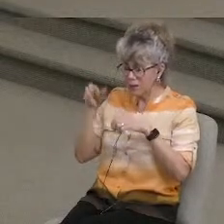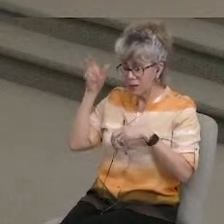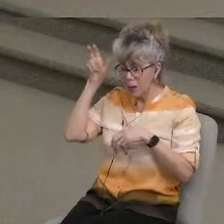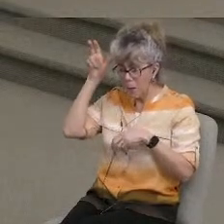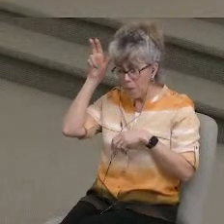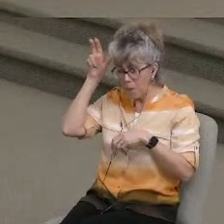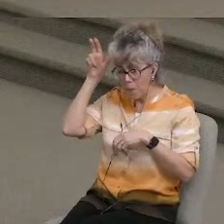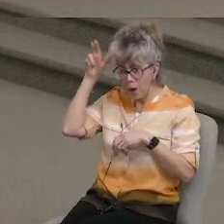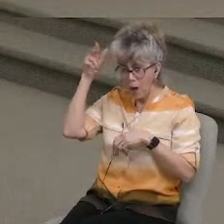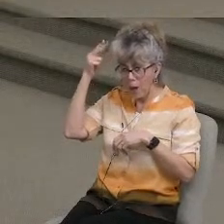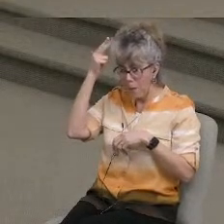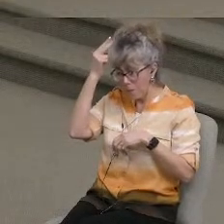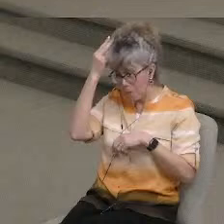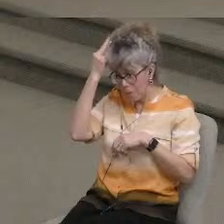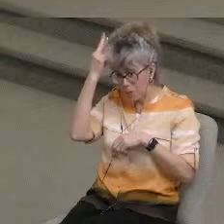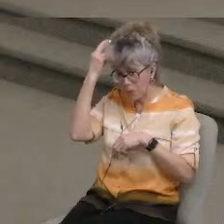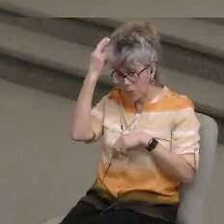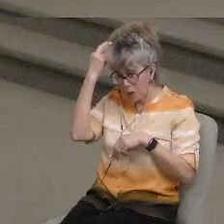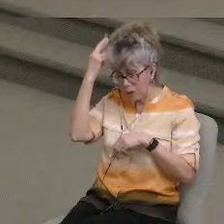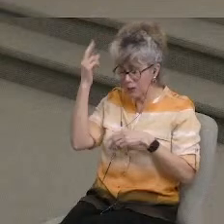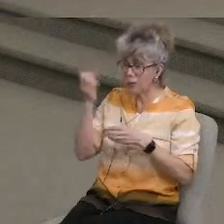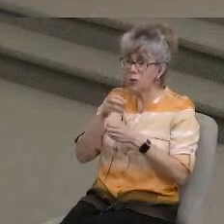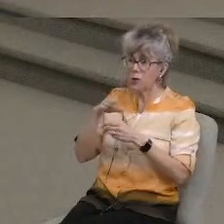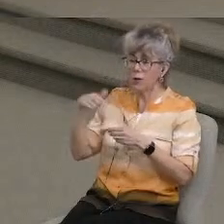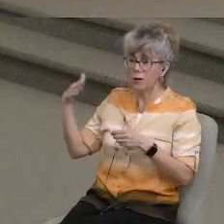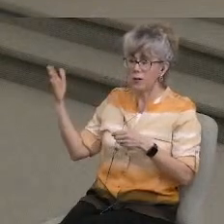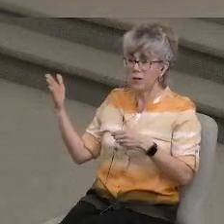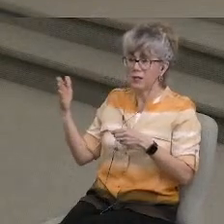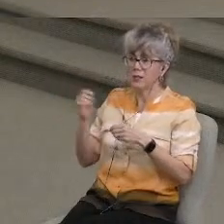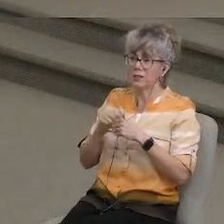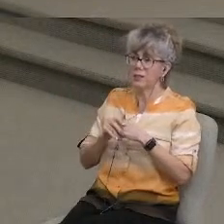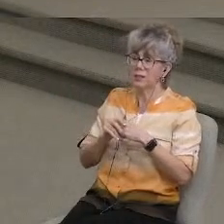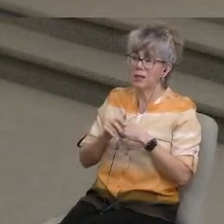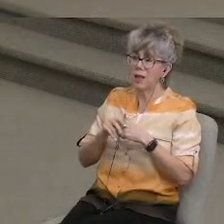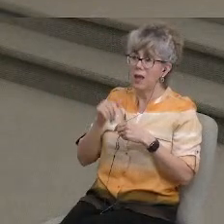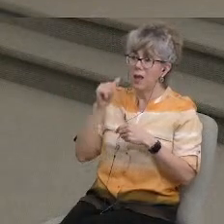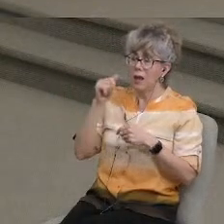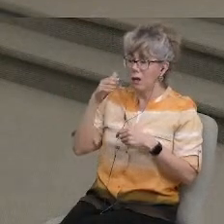I pray this morning that this message, despite the messenger,